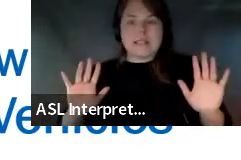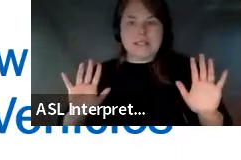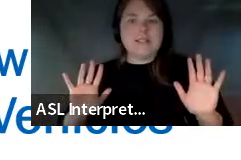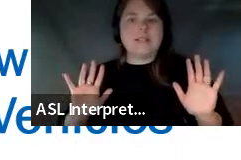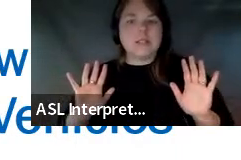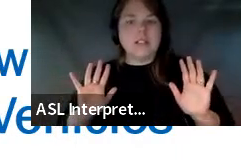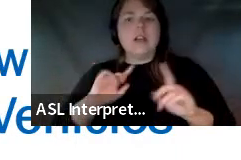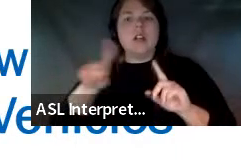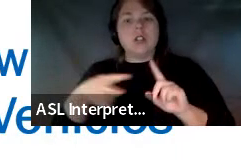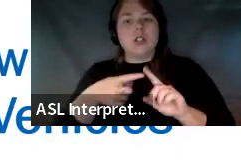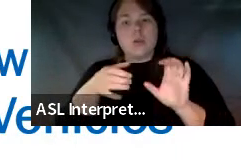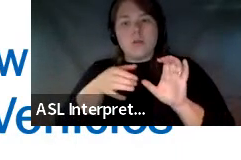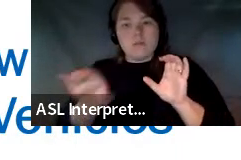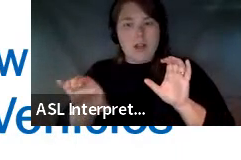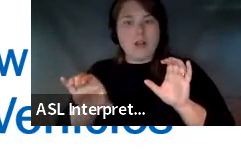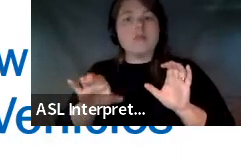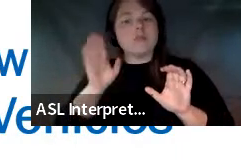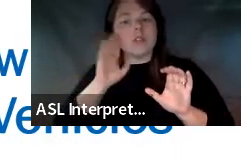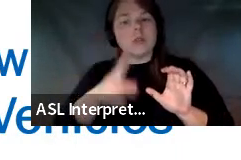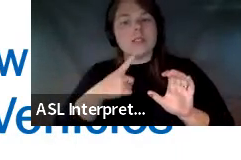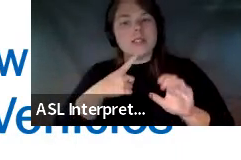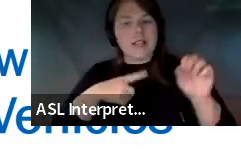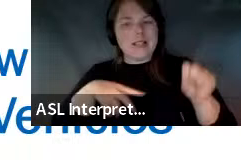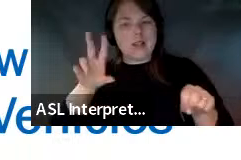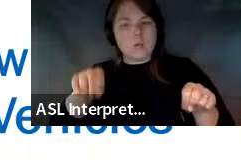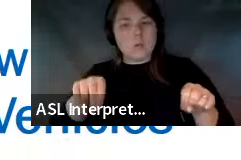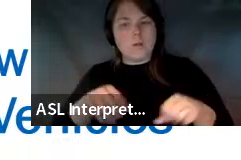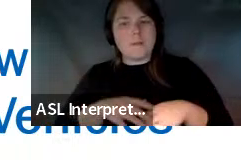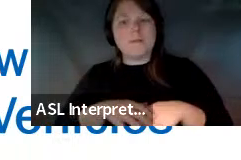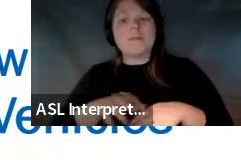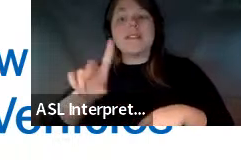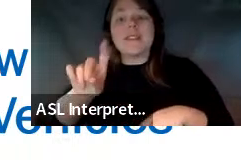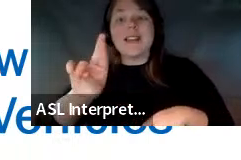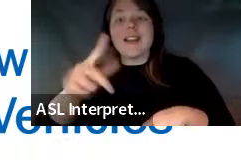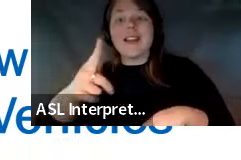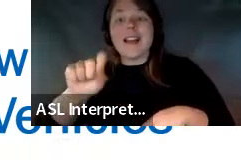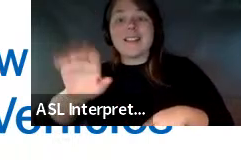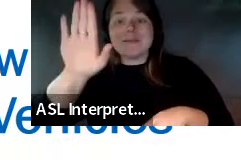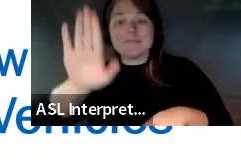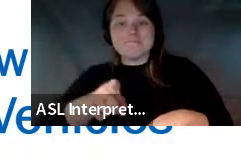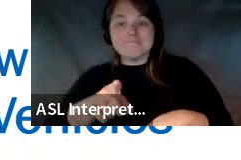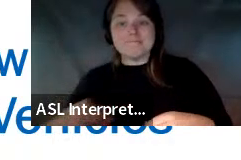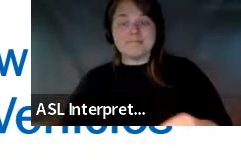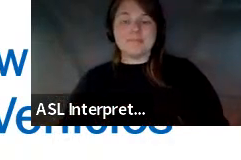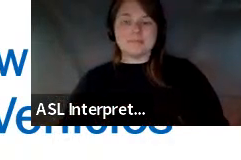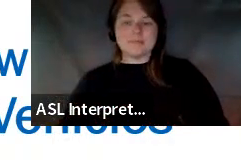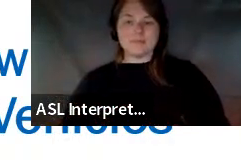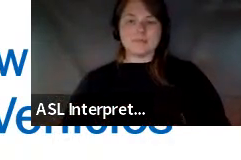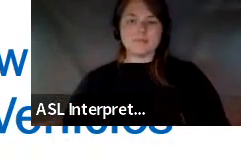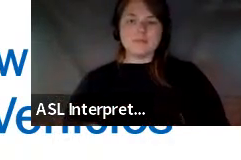have and help move on to the next thing. Douglas, I'm seeing your hand.